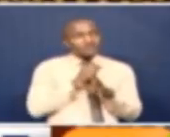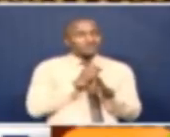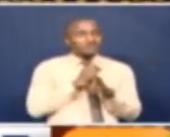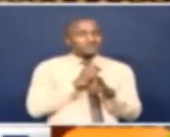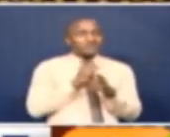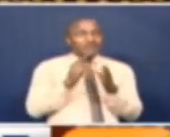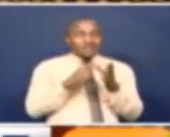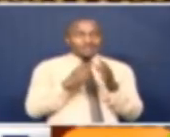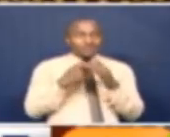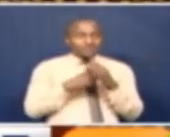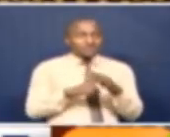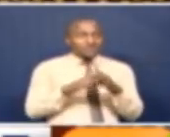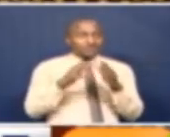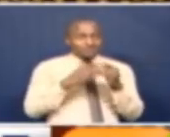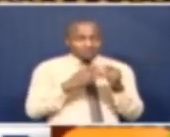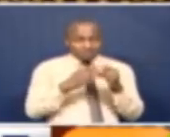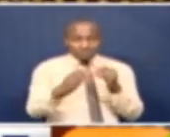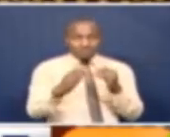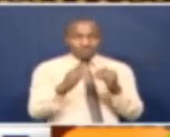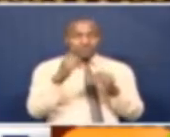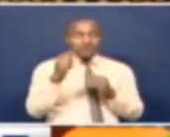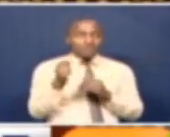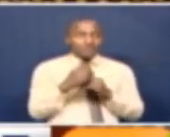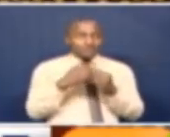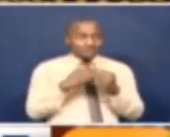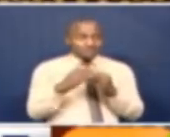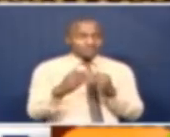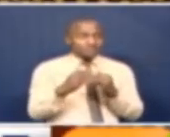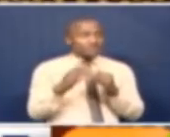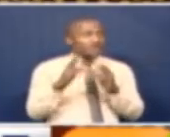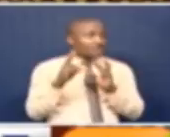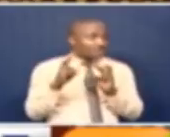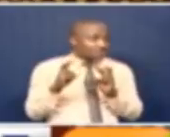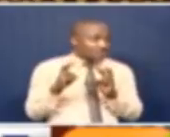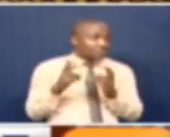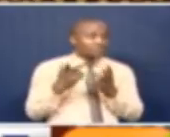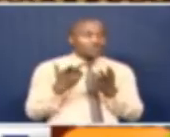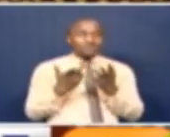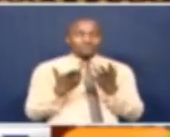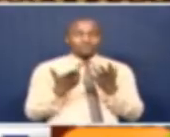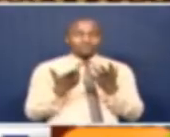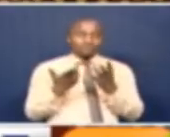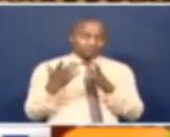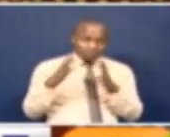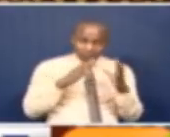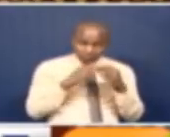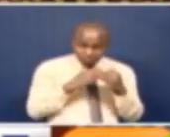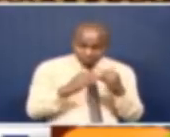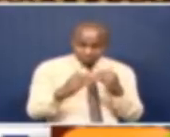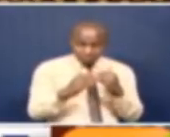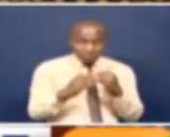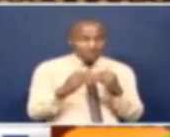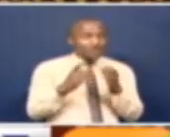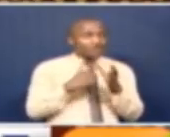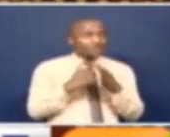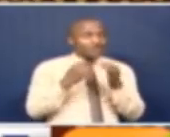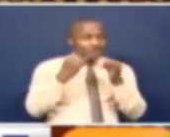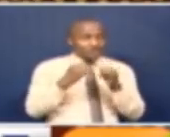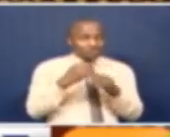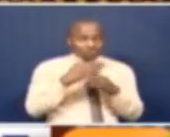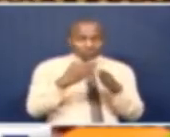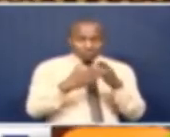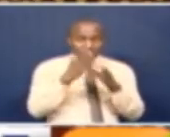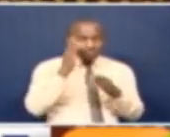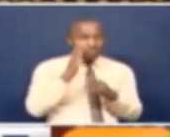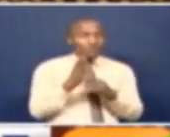we start moving beyond the 1 month onwards in terms of forming government and moving forward, new factors will creep in,